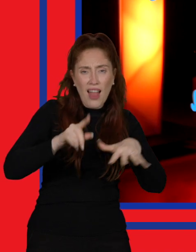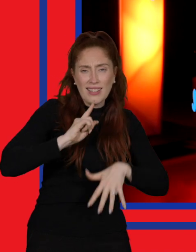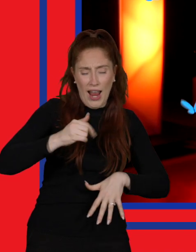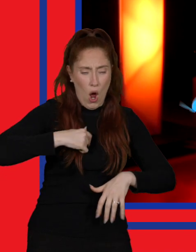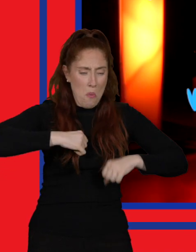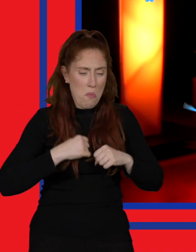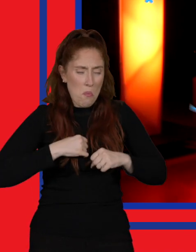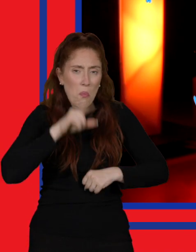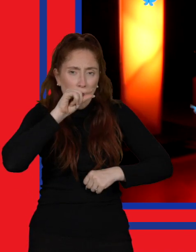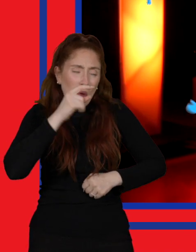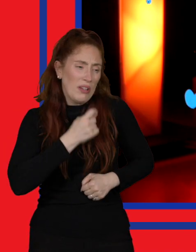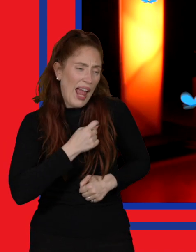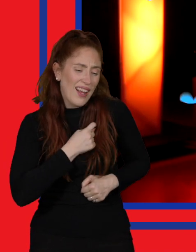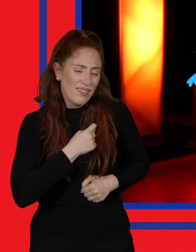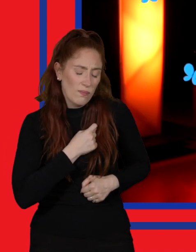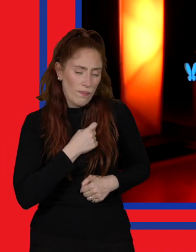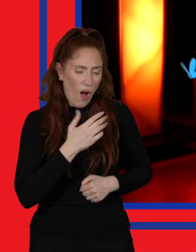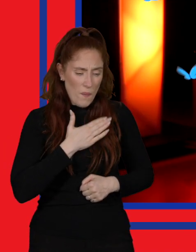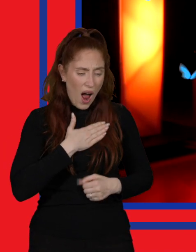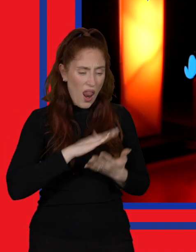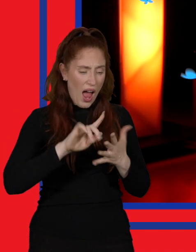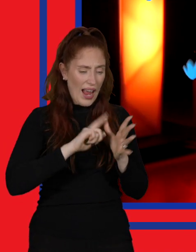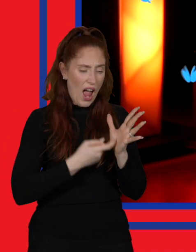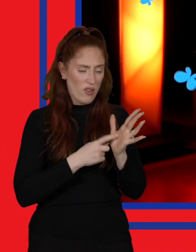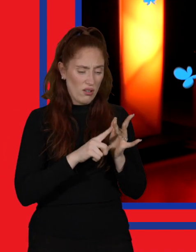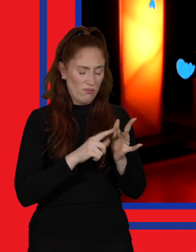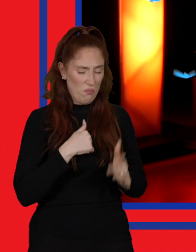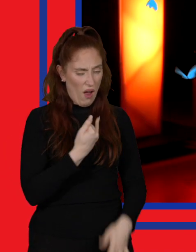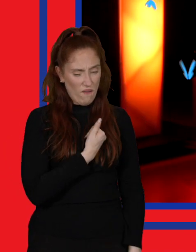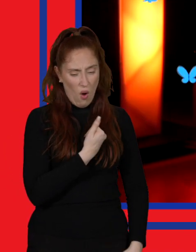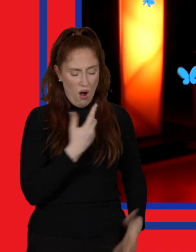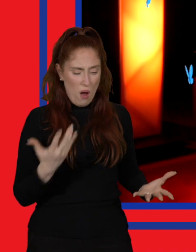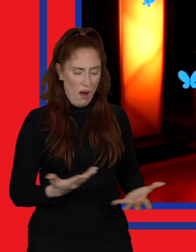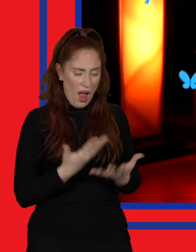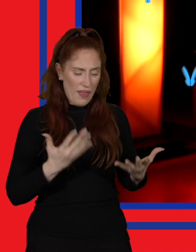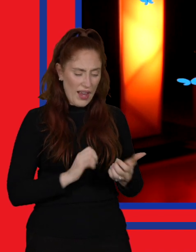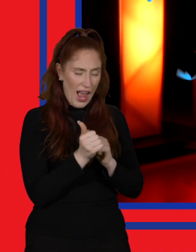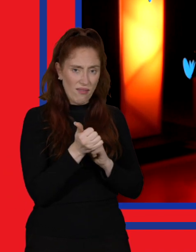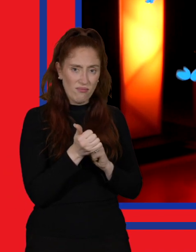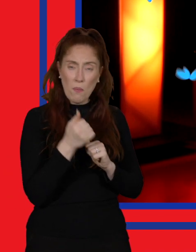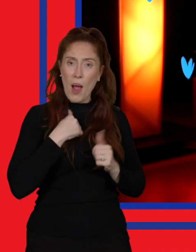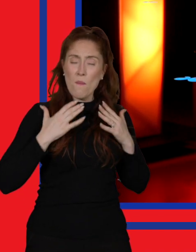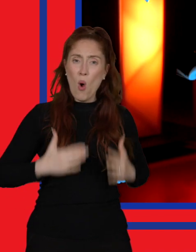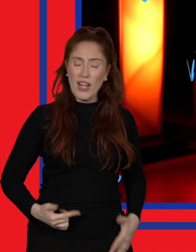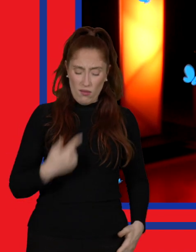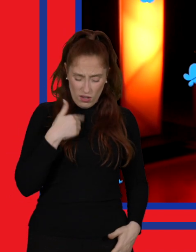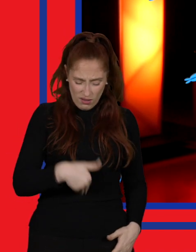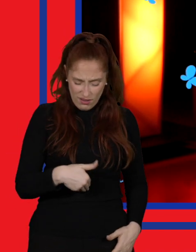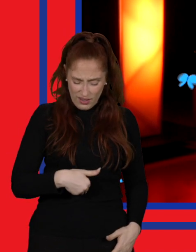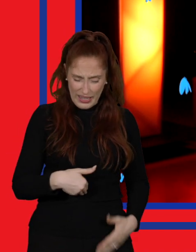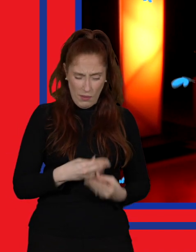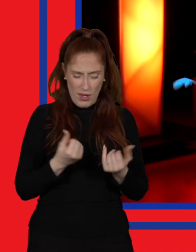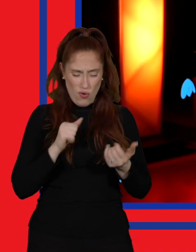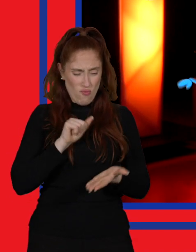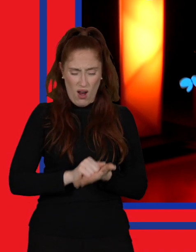call me chicken either. And I did like him. It's my fault. I shouldn't have played. My body clues were telling me something